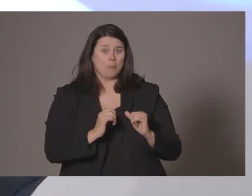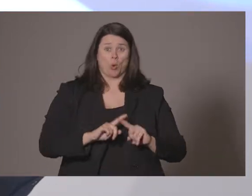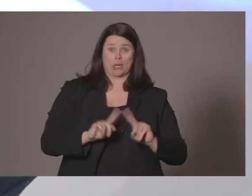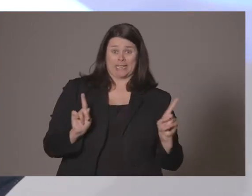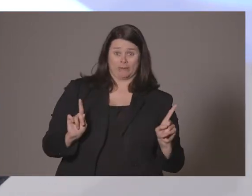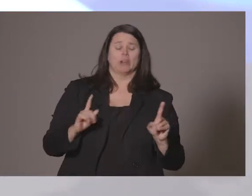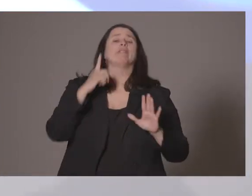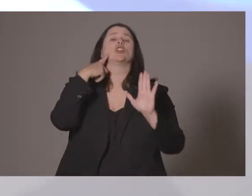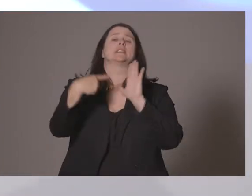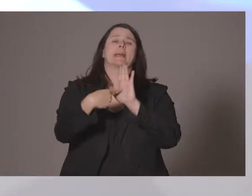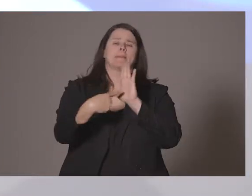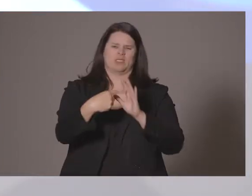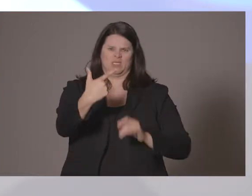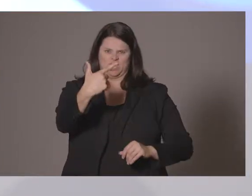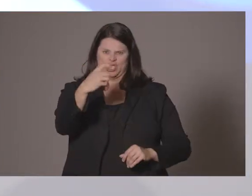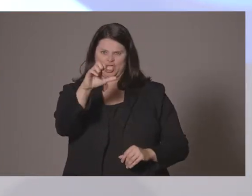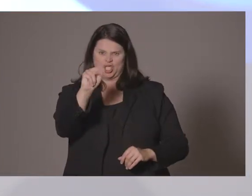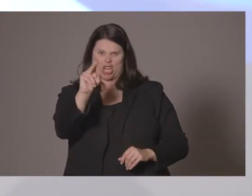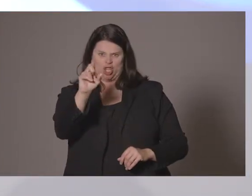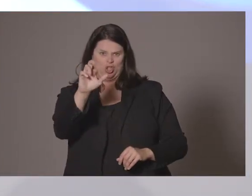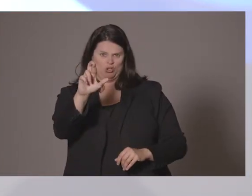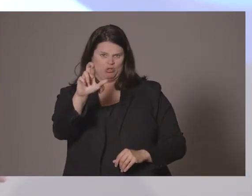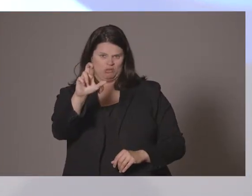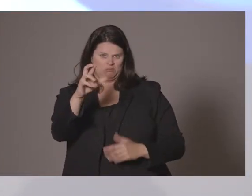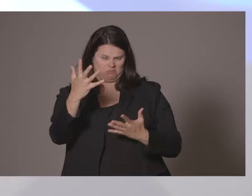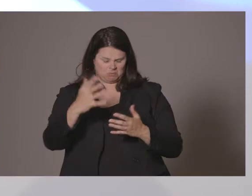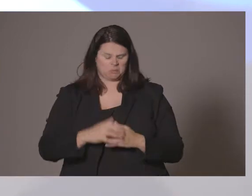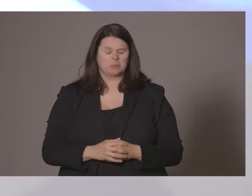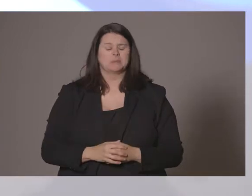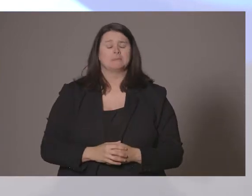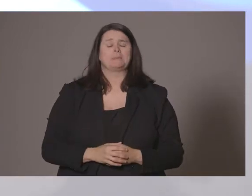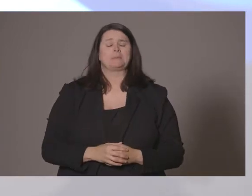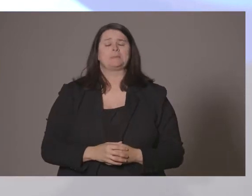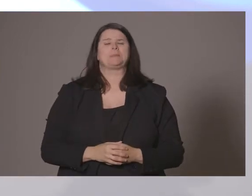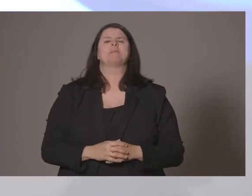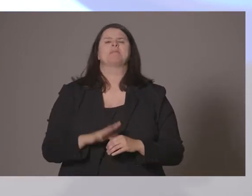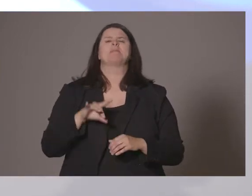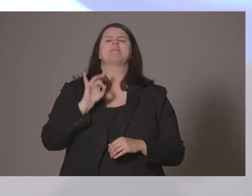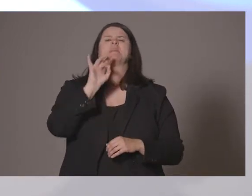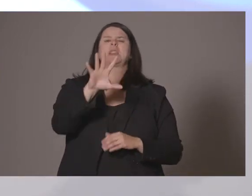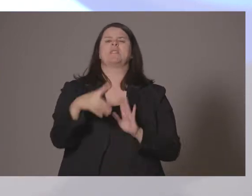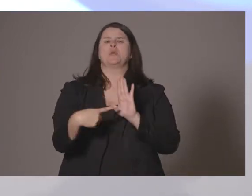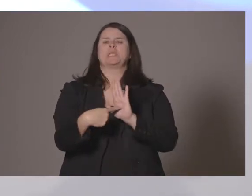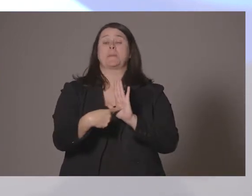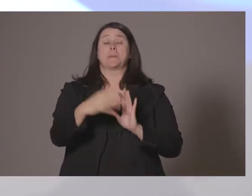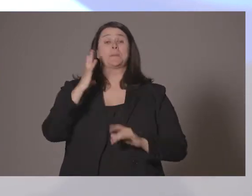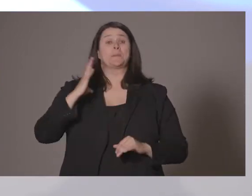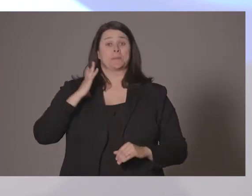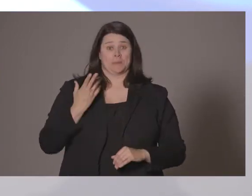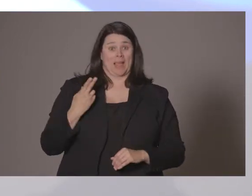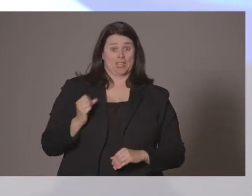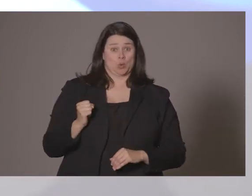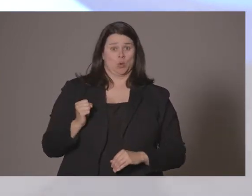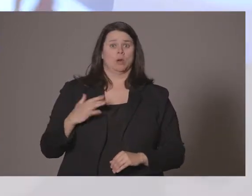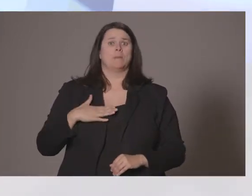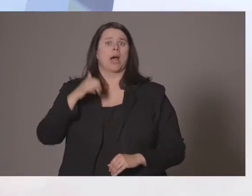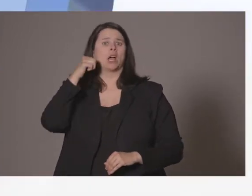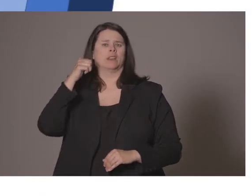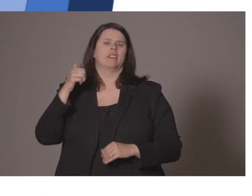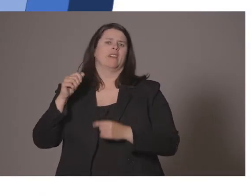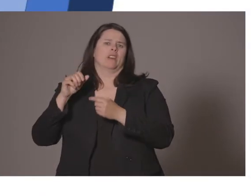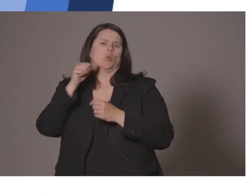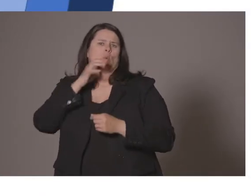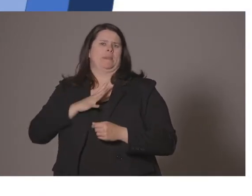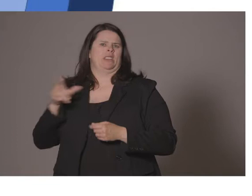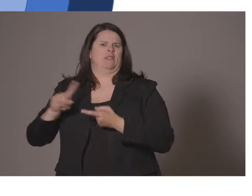an example, this is when I was in high school and my female friends would say, "Why don't you